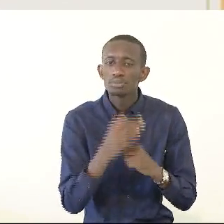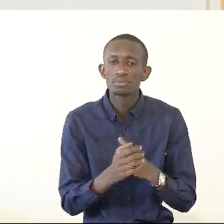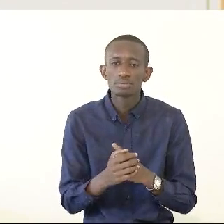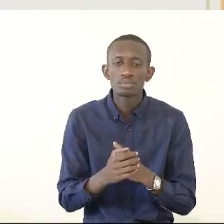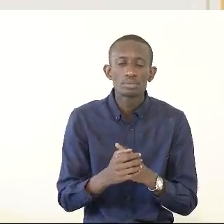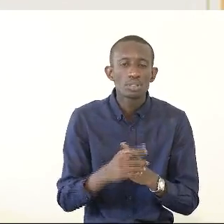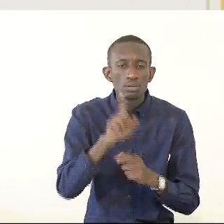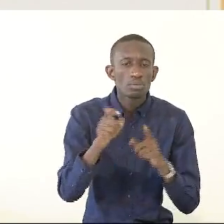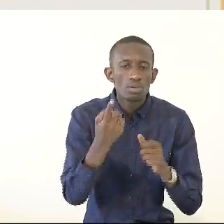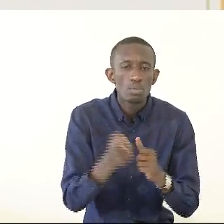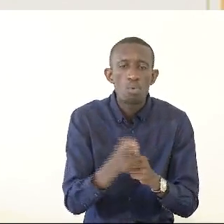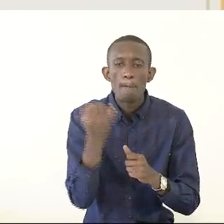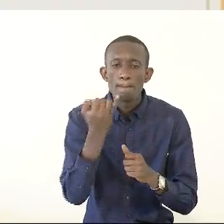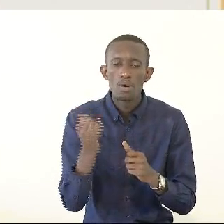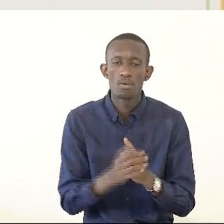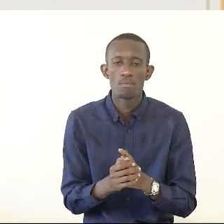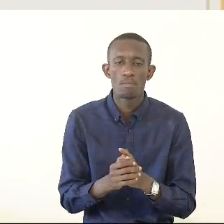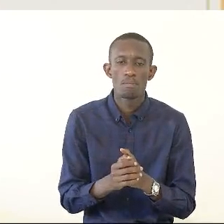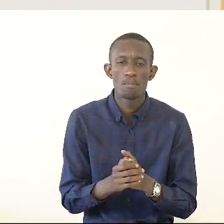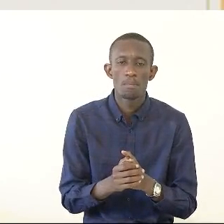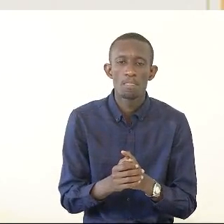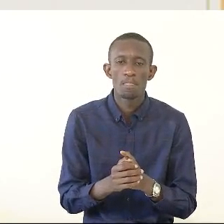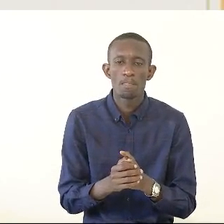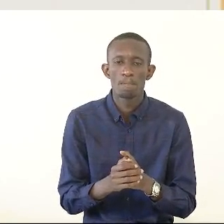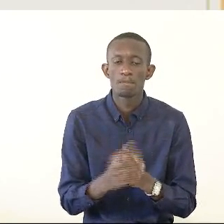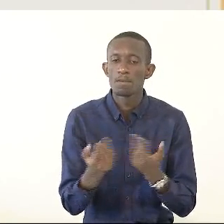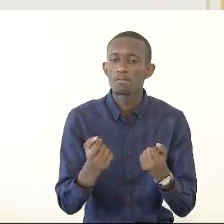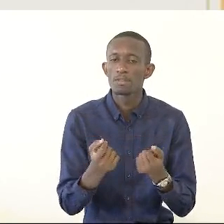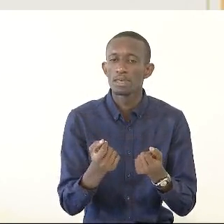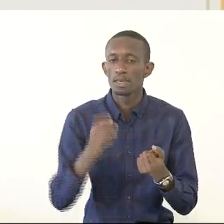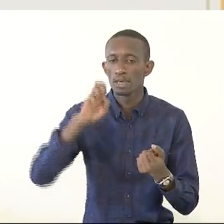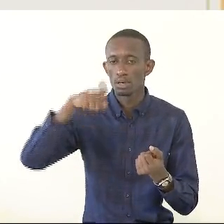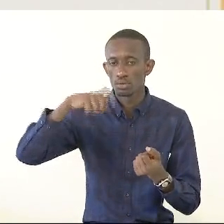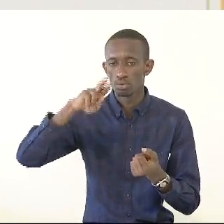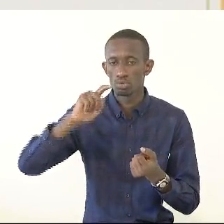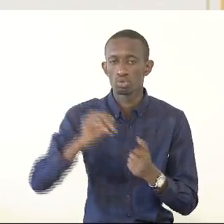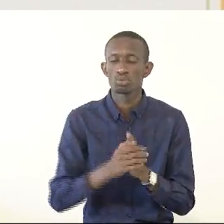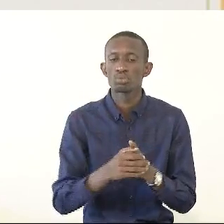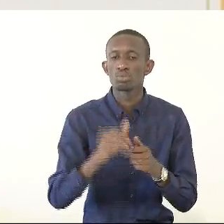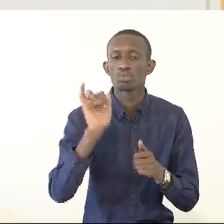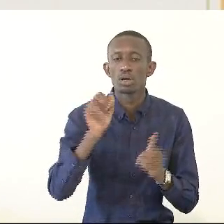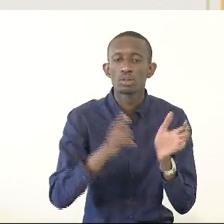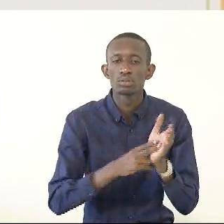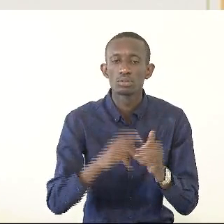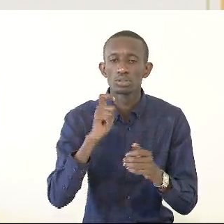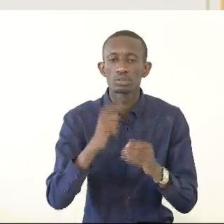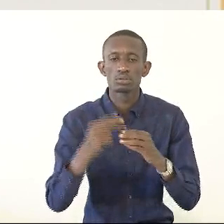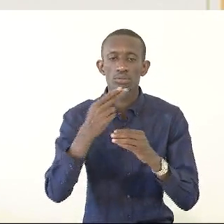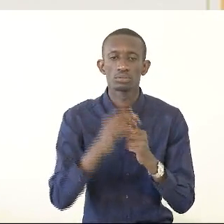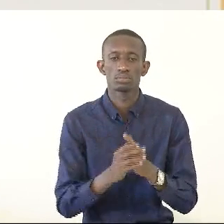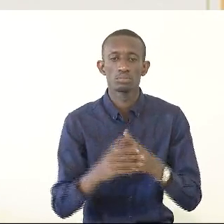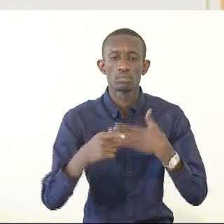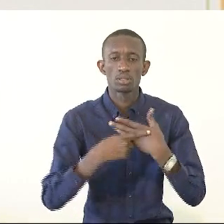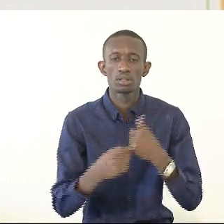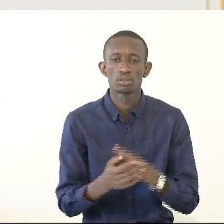plot the graph. I have given you a different equation. That is y equals x squared minus 4x plus